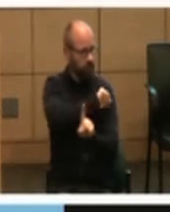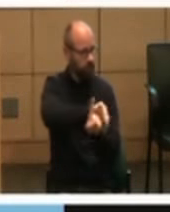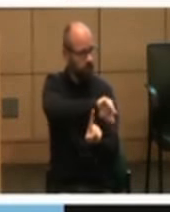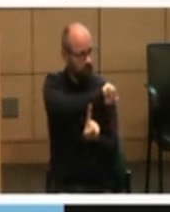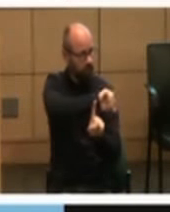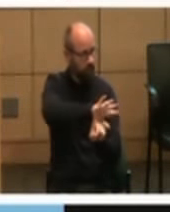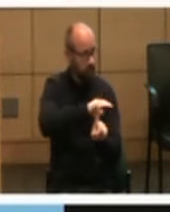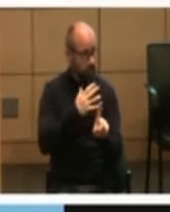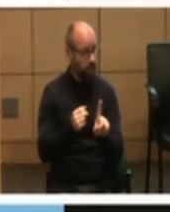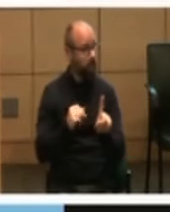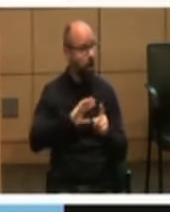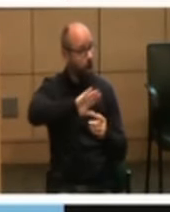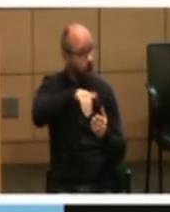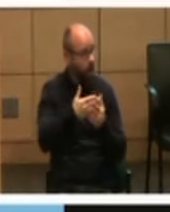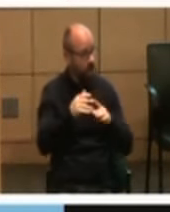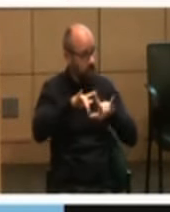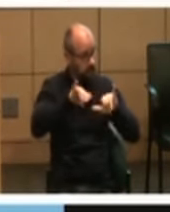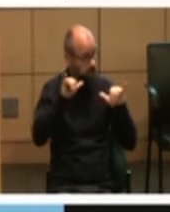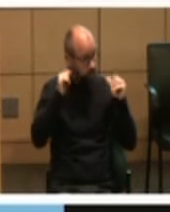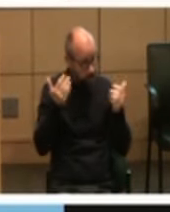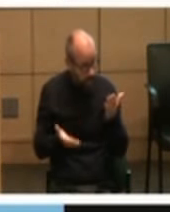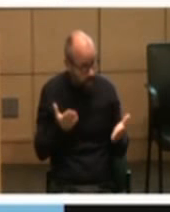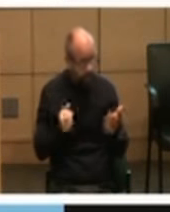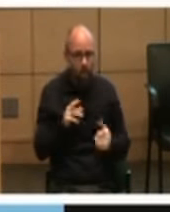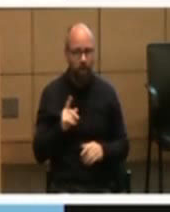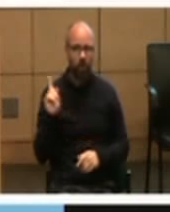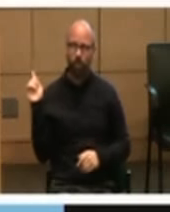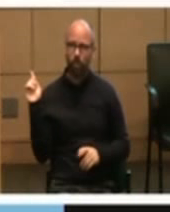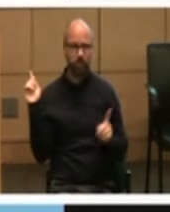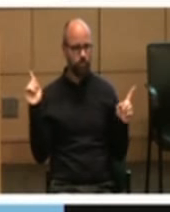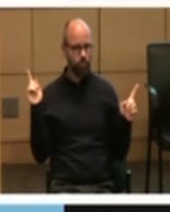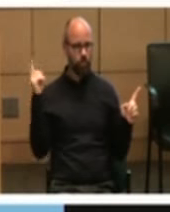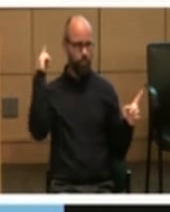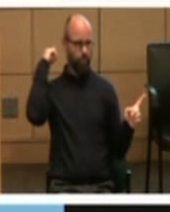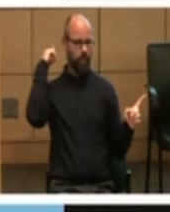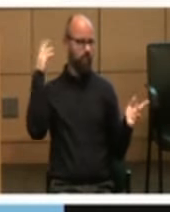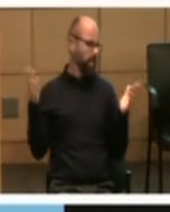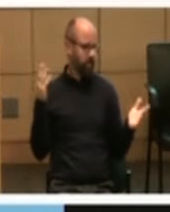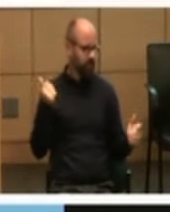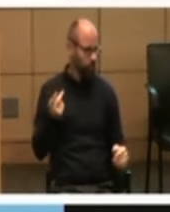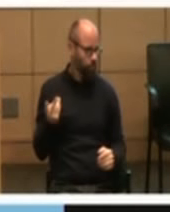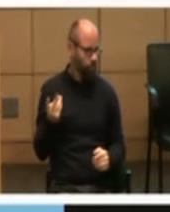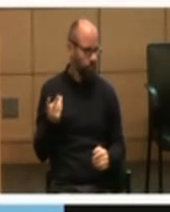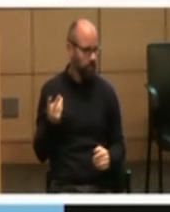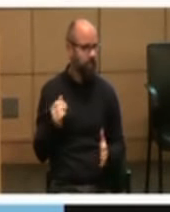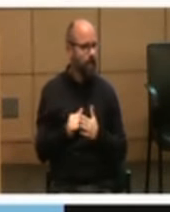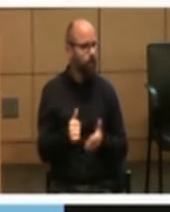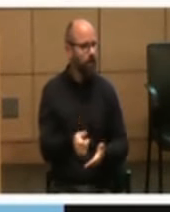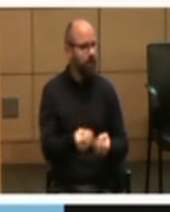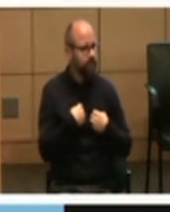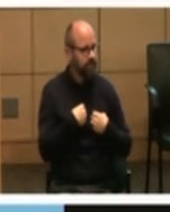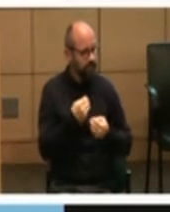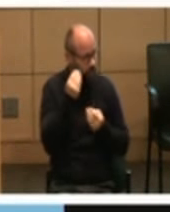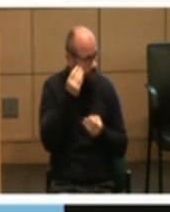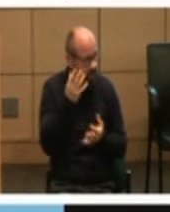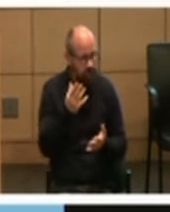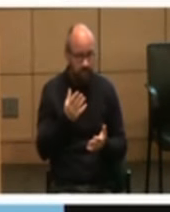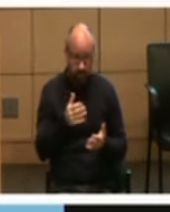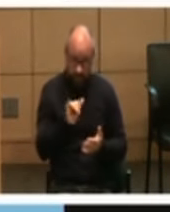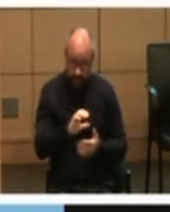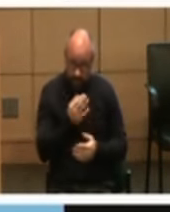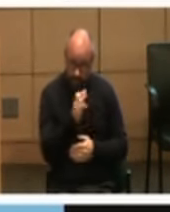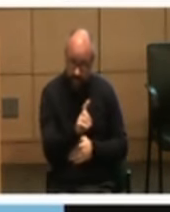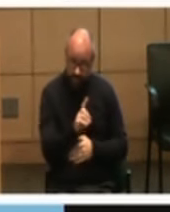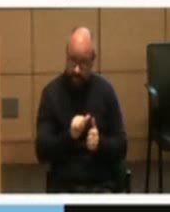from all of these different speakers or just a few. So that will help us get information about how a child is performing in that